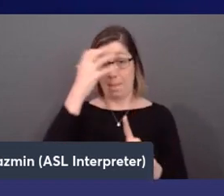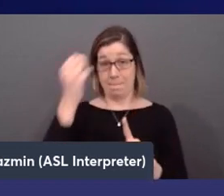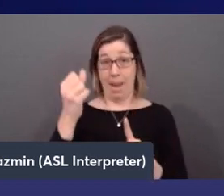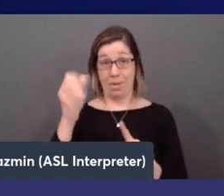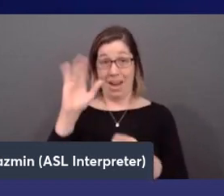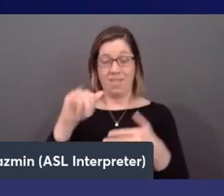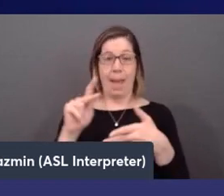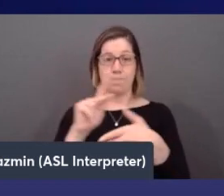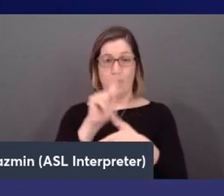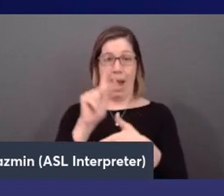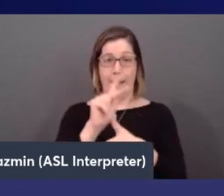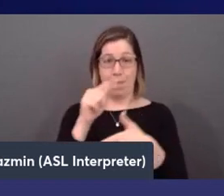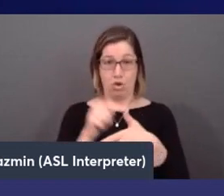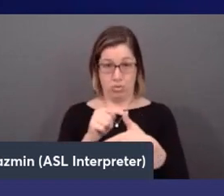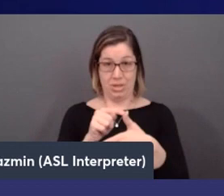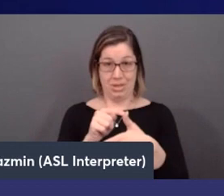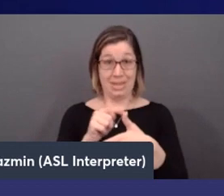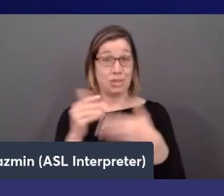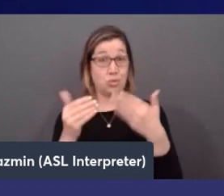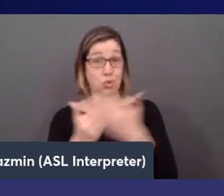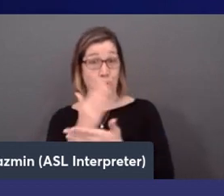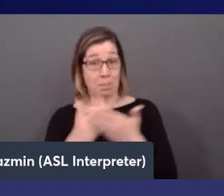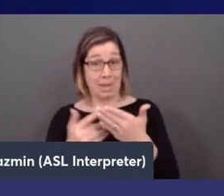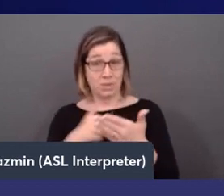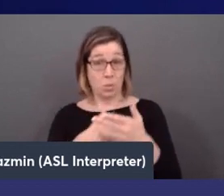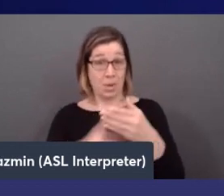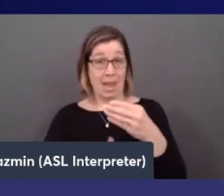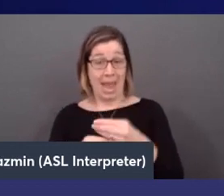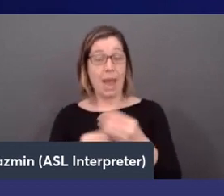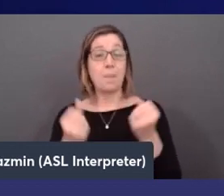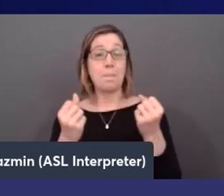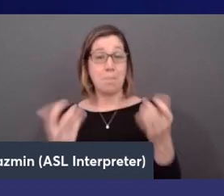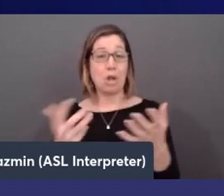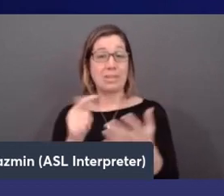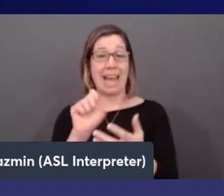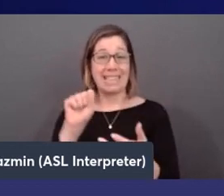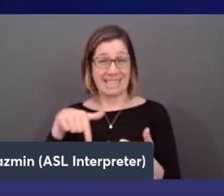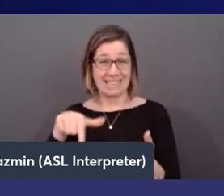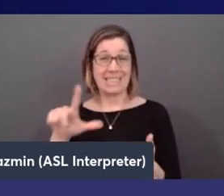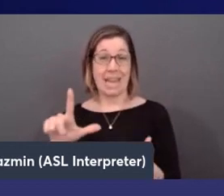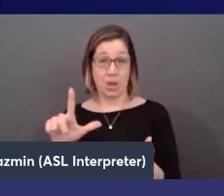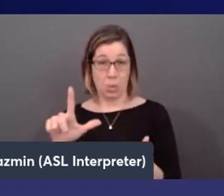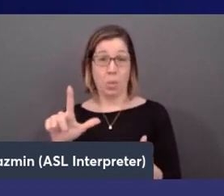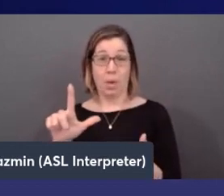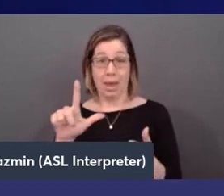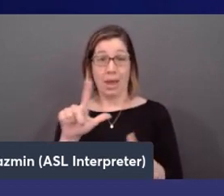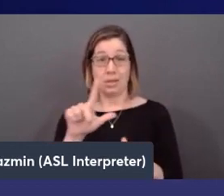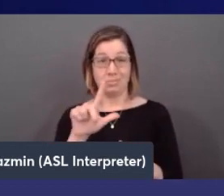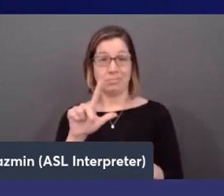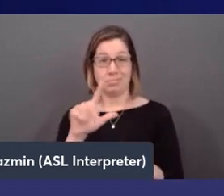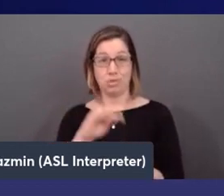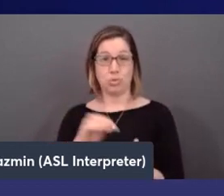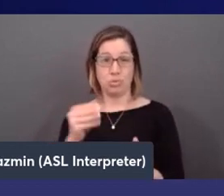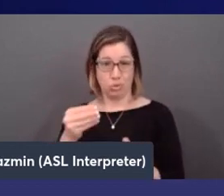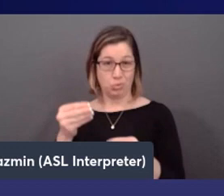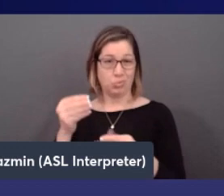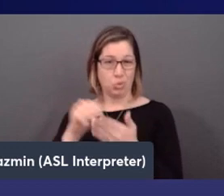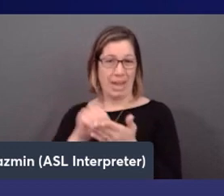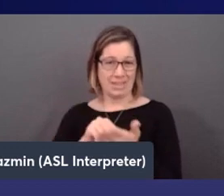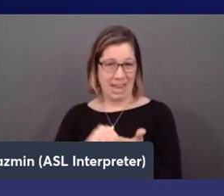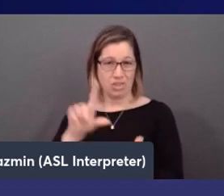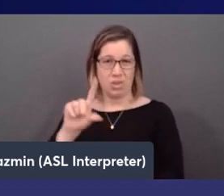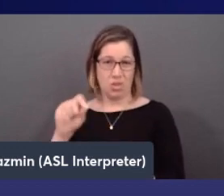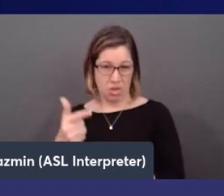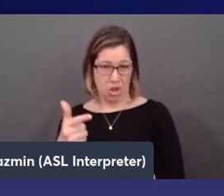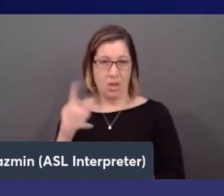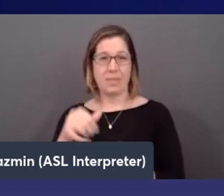this is the new piece that we added, the multi-AC transaction log that spans through 3 availability zones in a region.